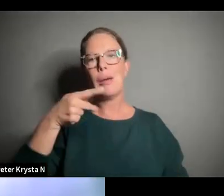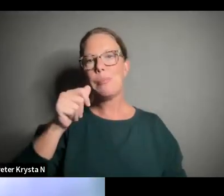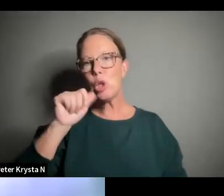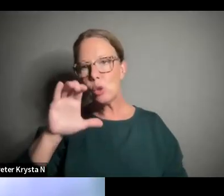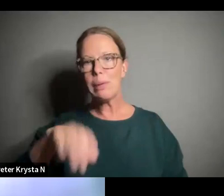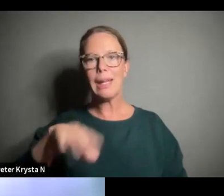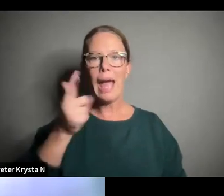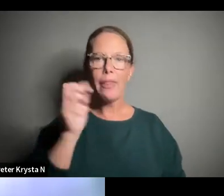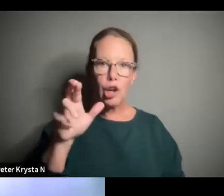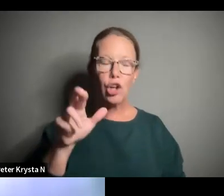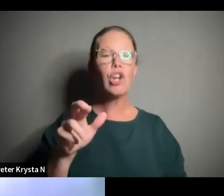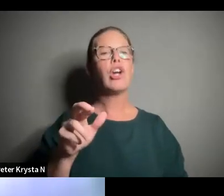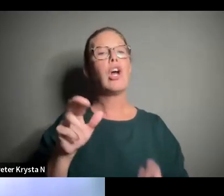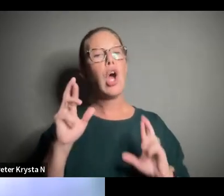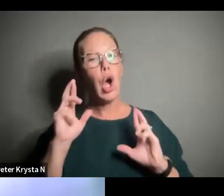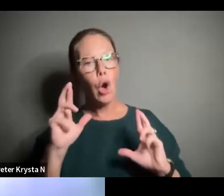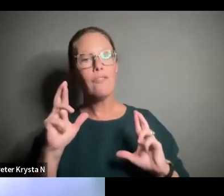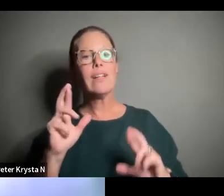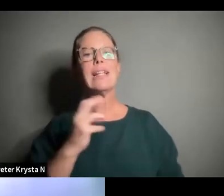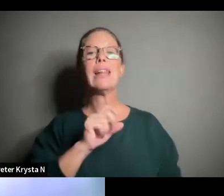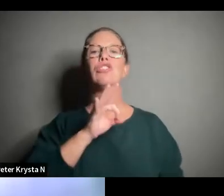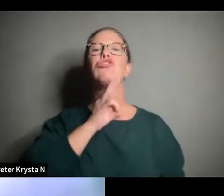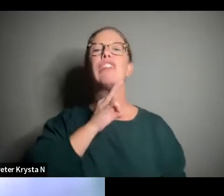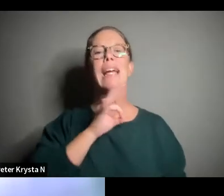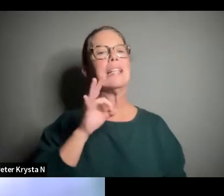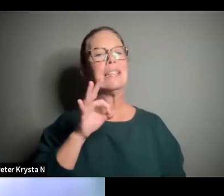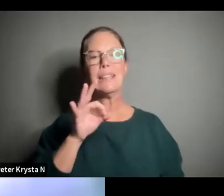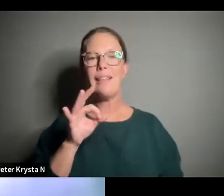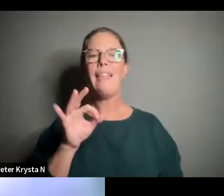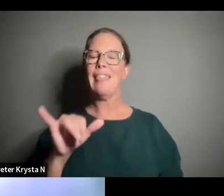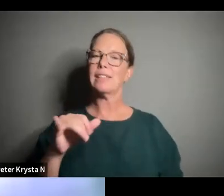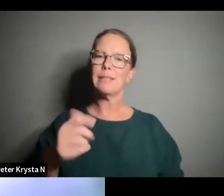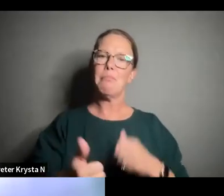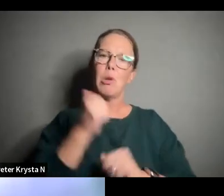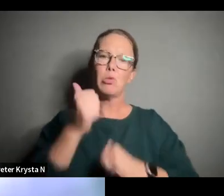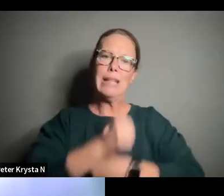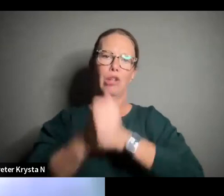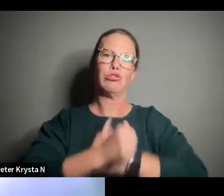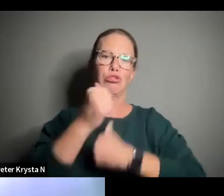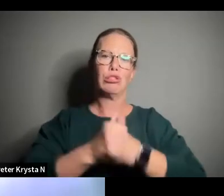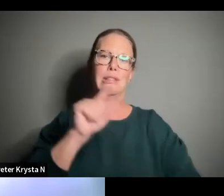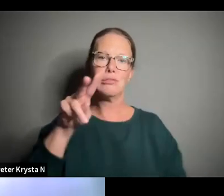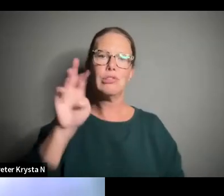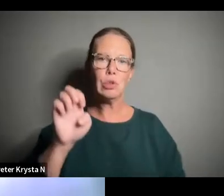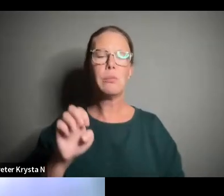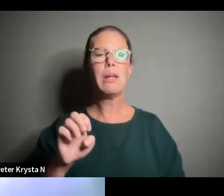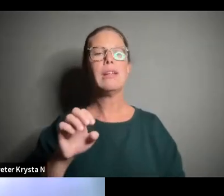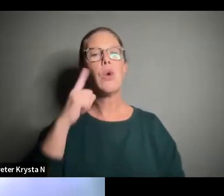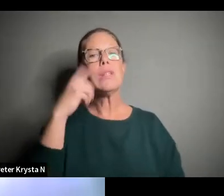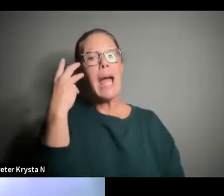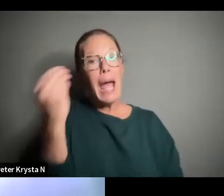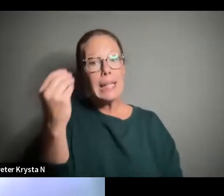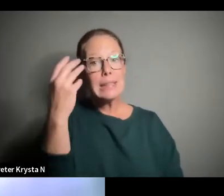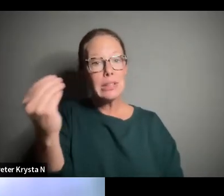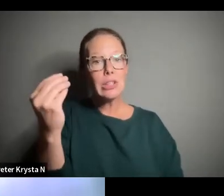Hopefully, we get rid of the tracheostomy, which is kind of the most dangerous of all the tubes, is that tracheostomy tube. And so then it's an external